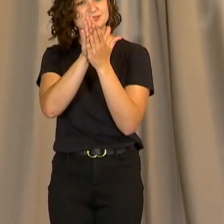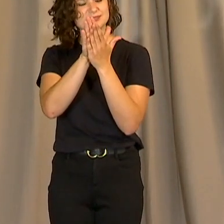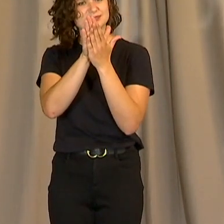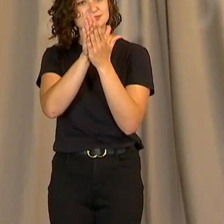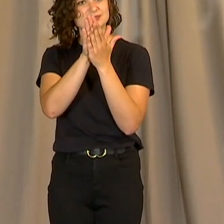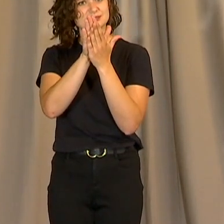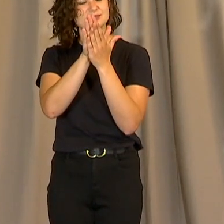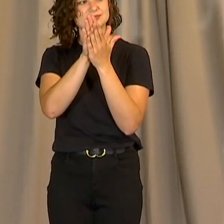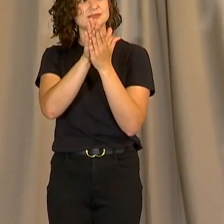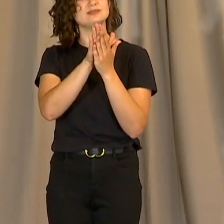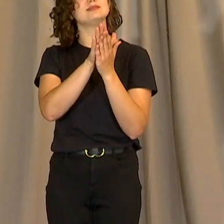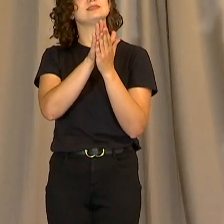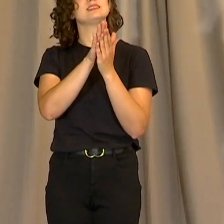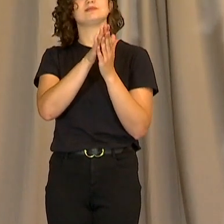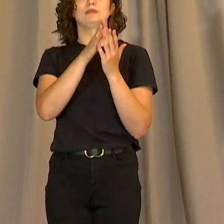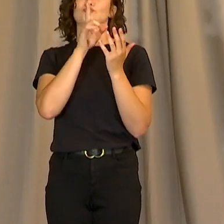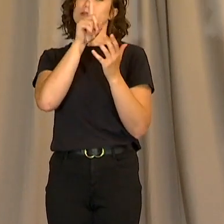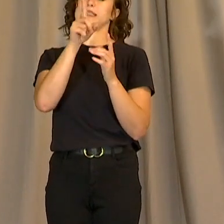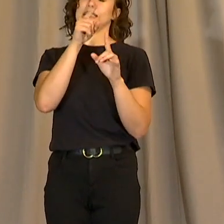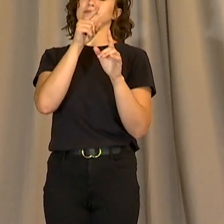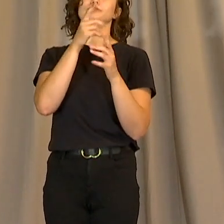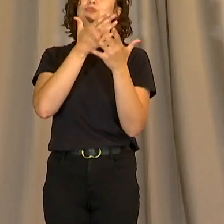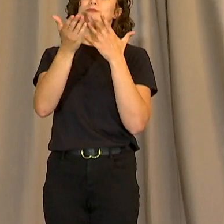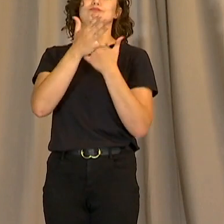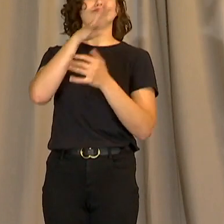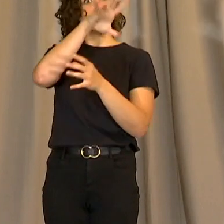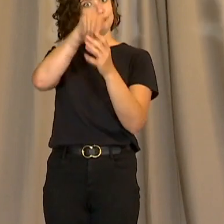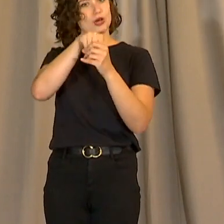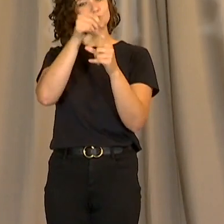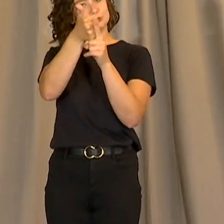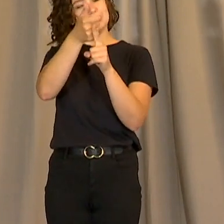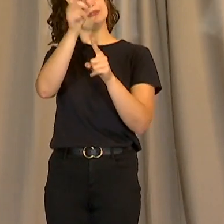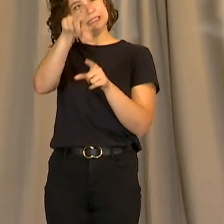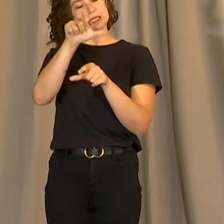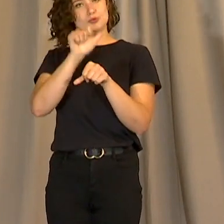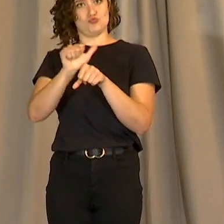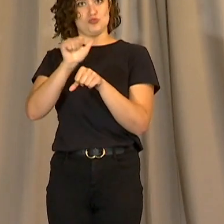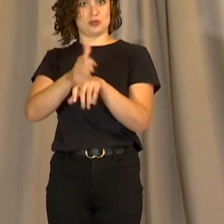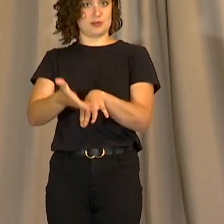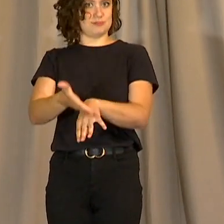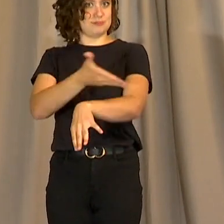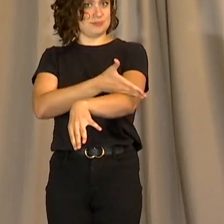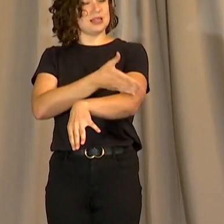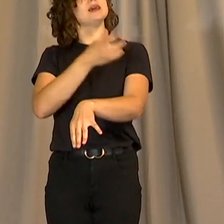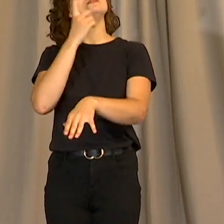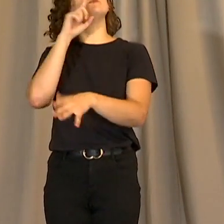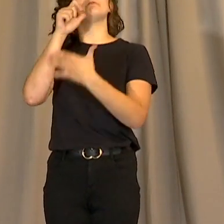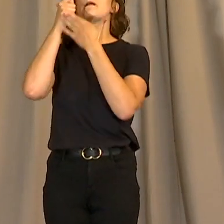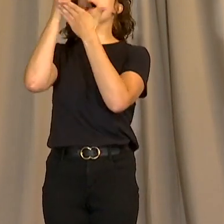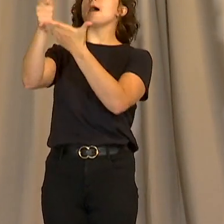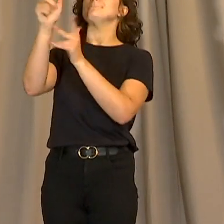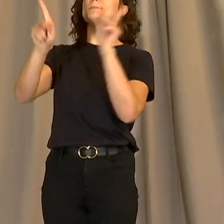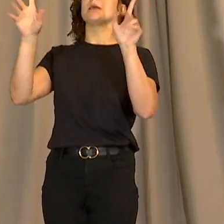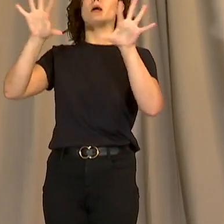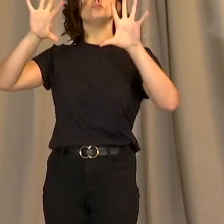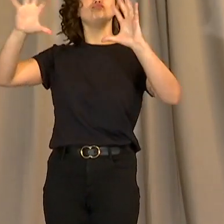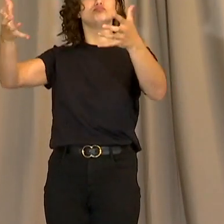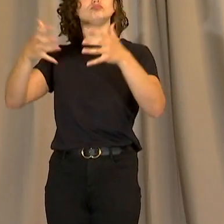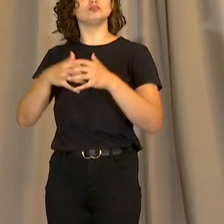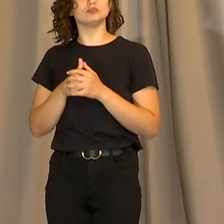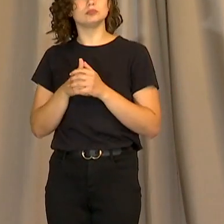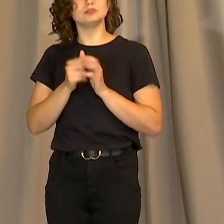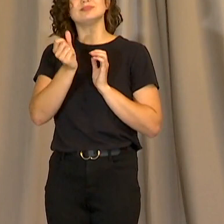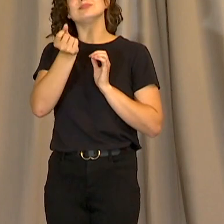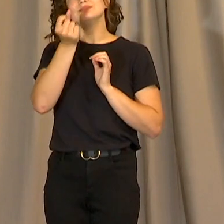grimiest part of yourself is, really. I think you should work on that for the greater good. But the data is really